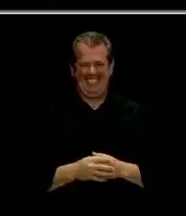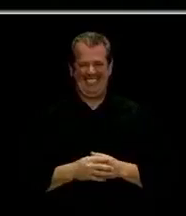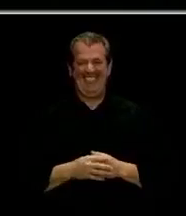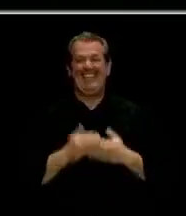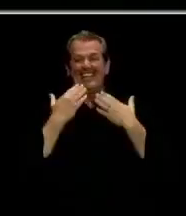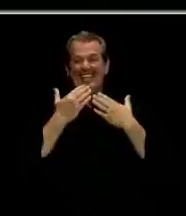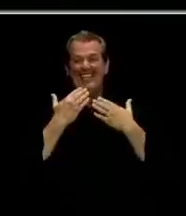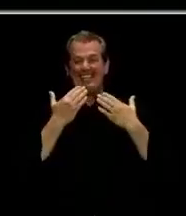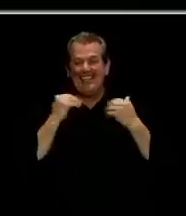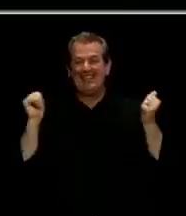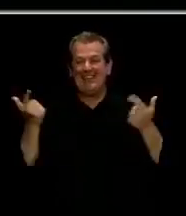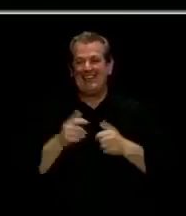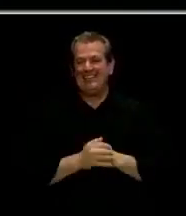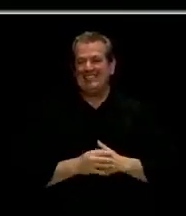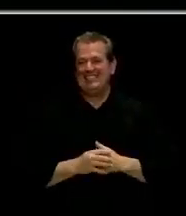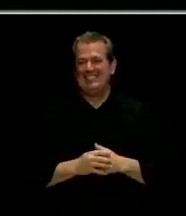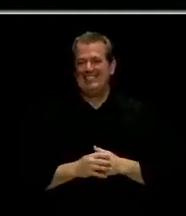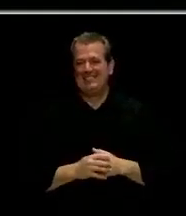Thank you. Thank you all.